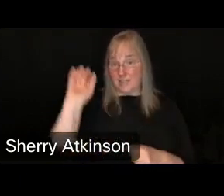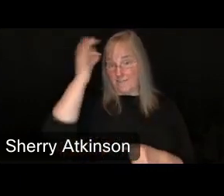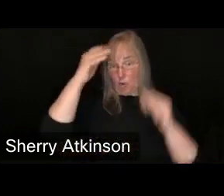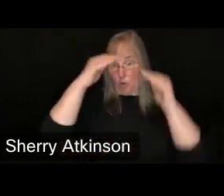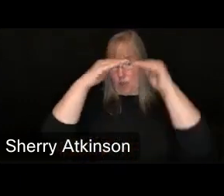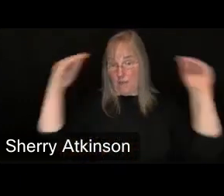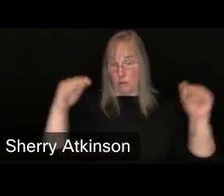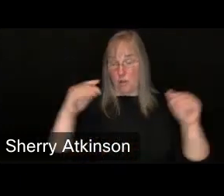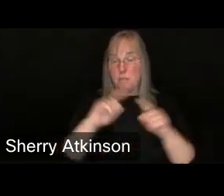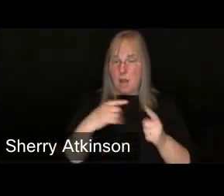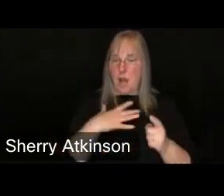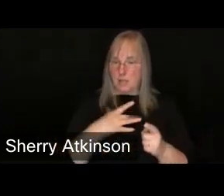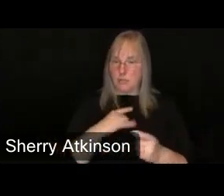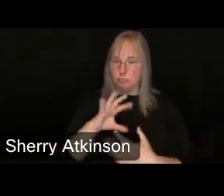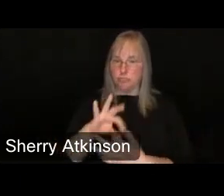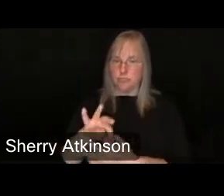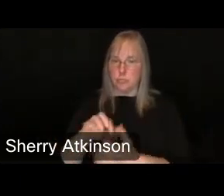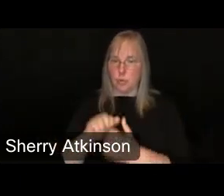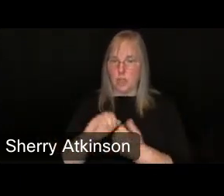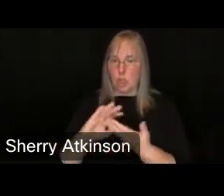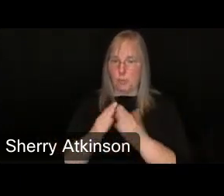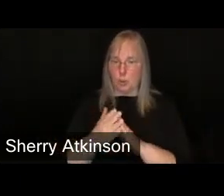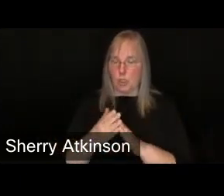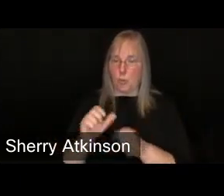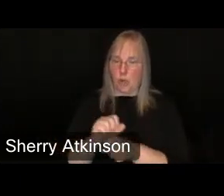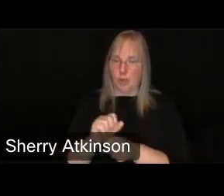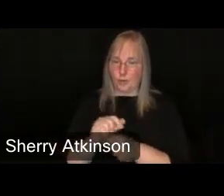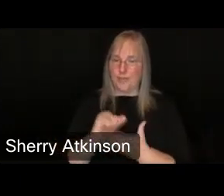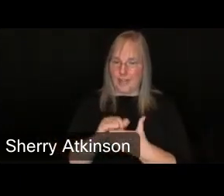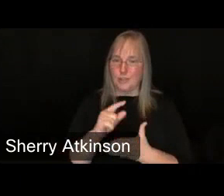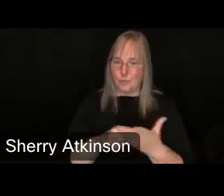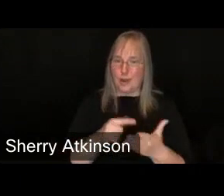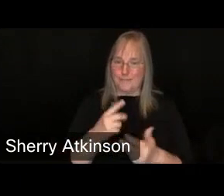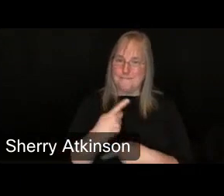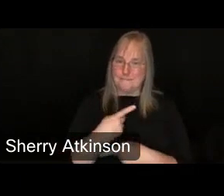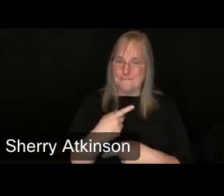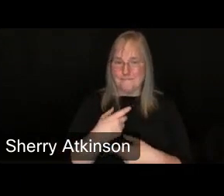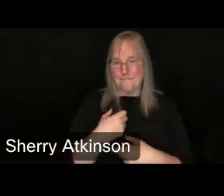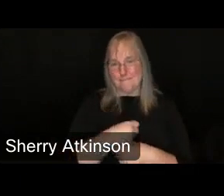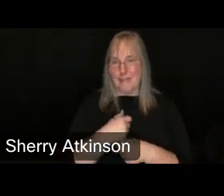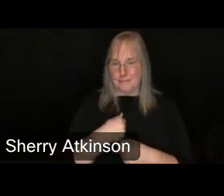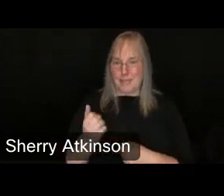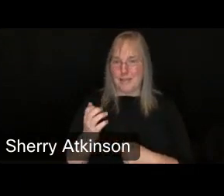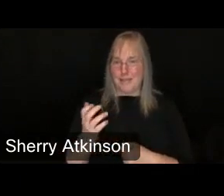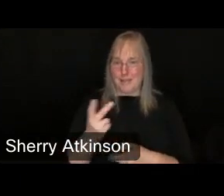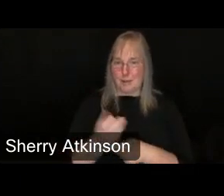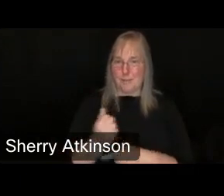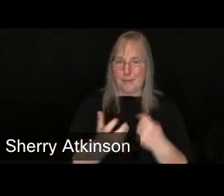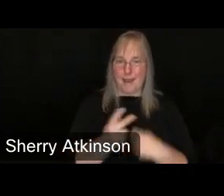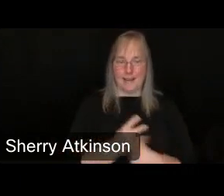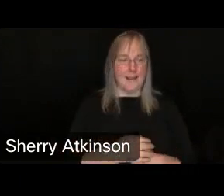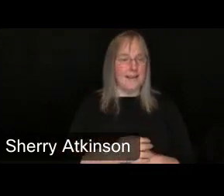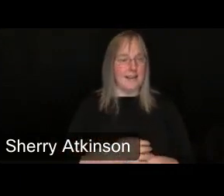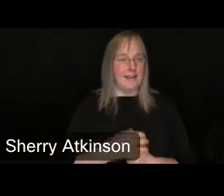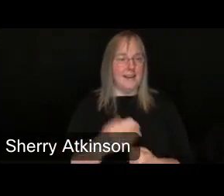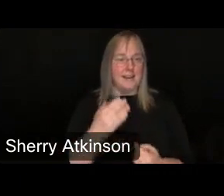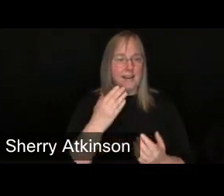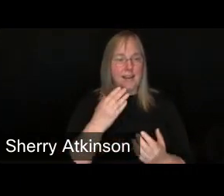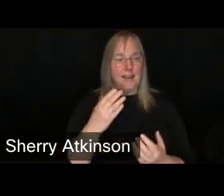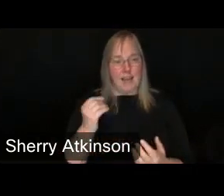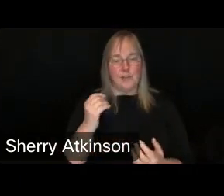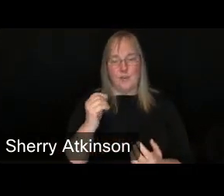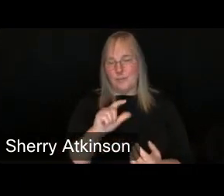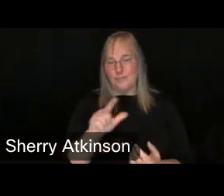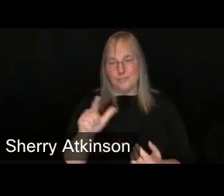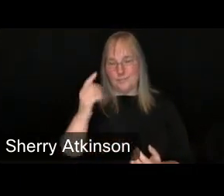stay engaged with community work, so that's what keeps me coming back. Yeah, welcome back. Both you and Steve have been here for quite a while, so that's